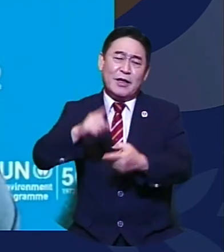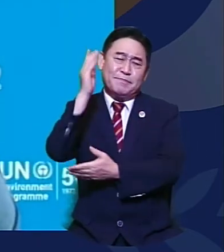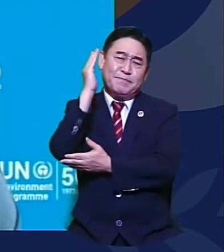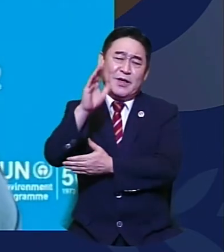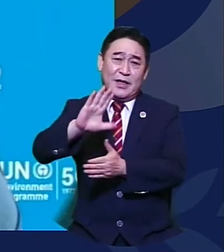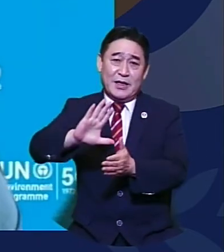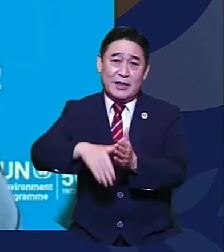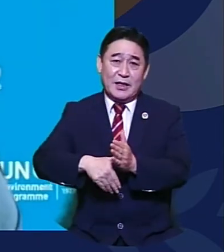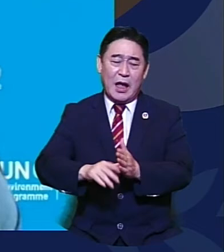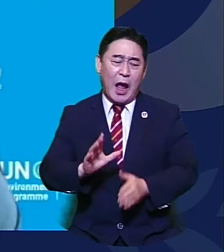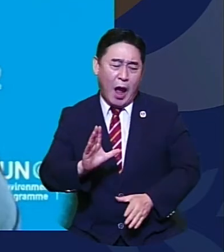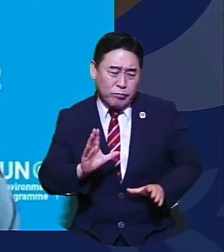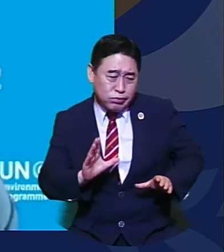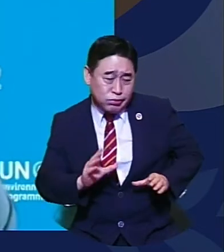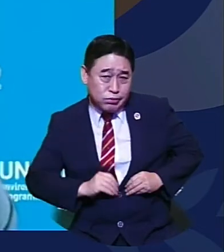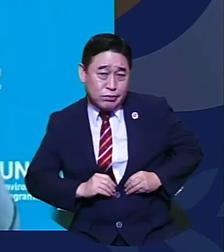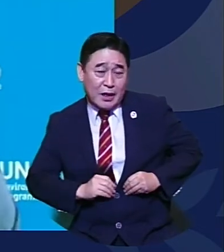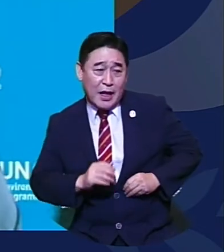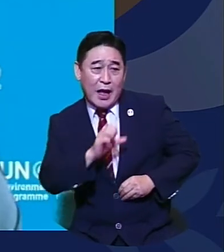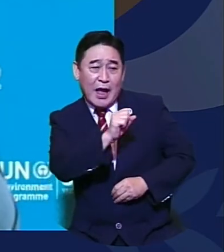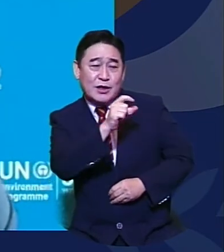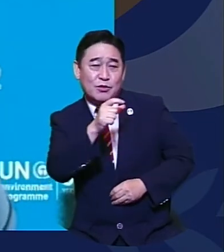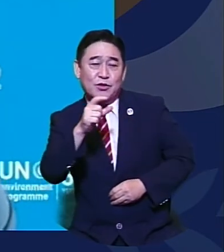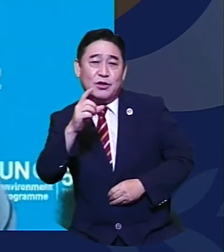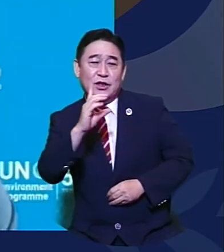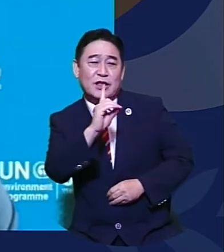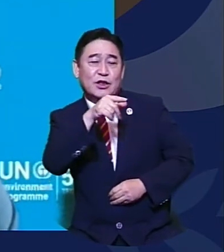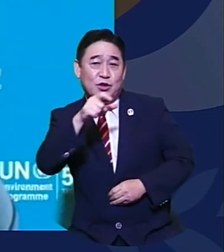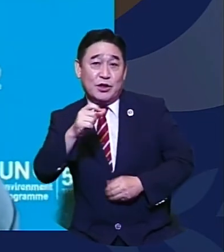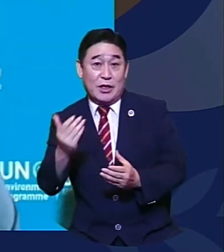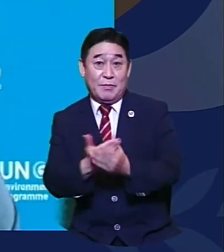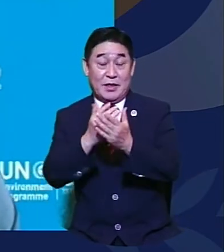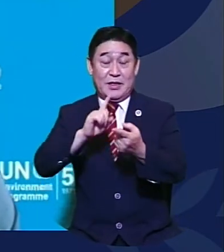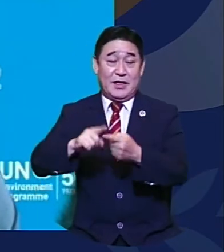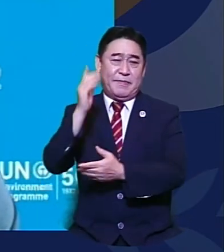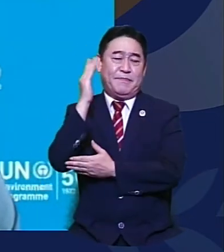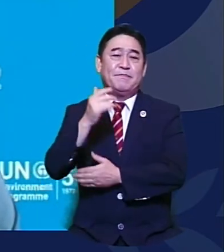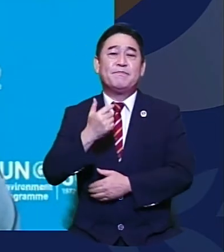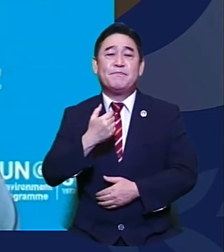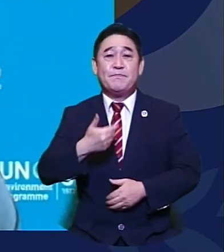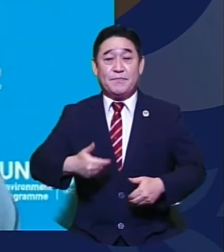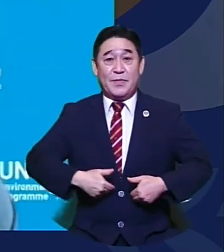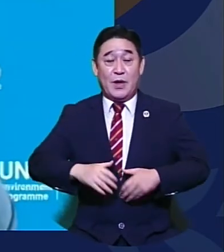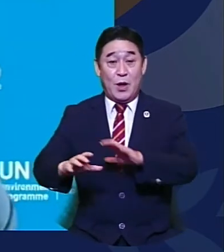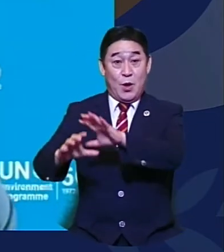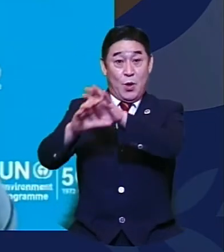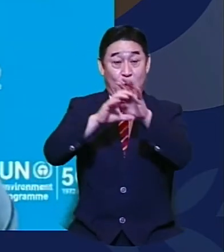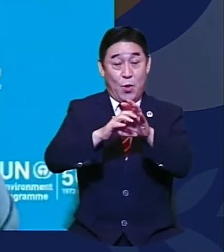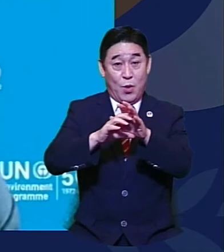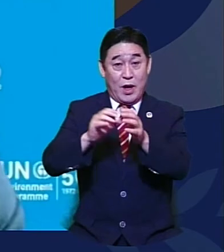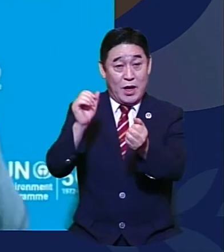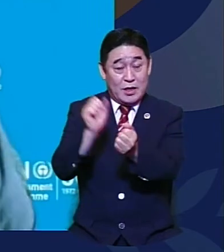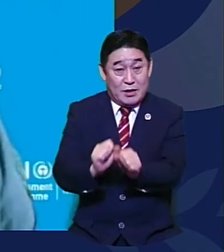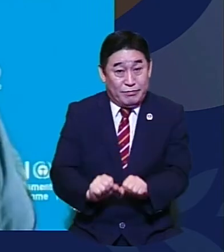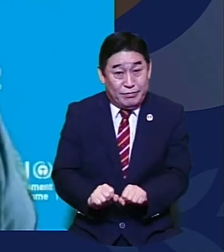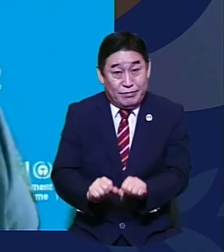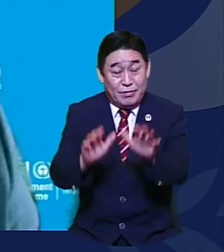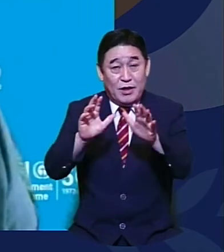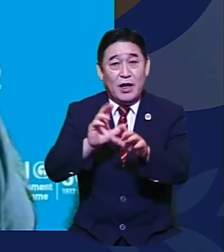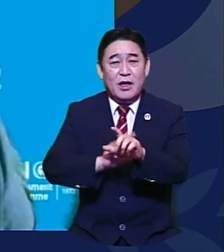other development SDG. I think the pandemic has compounded the problem. And then the links